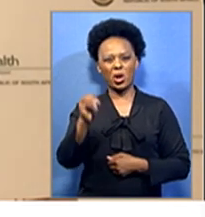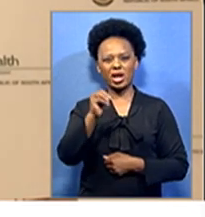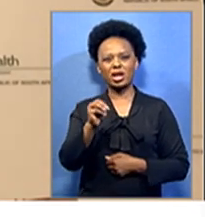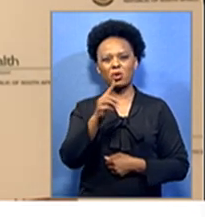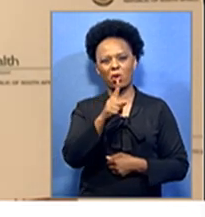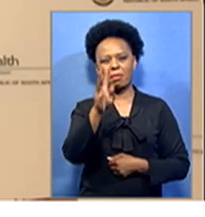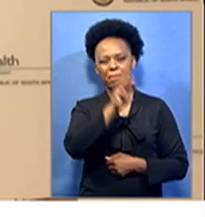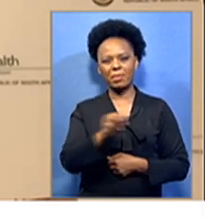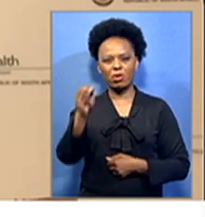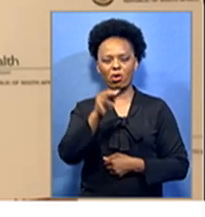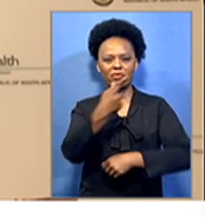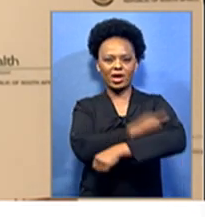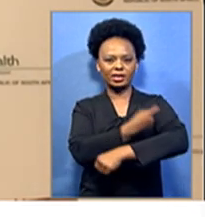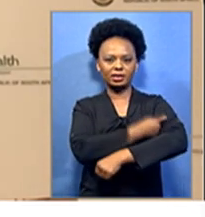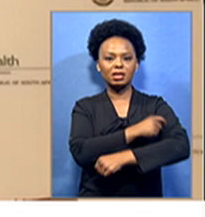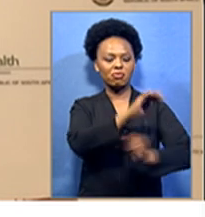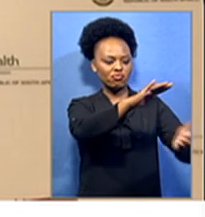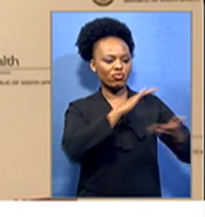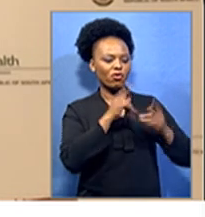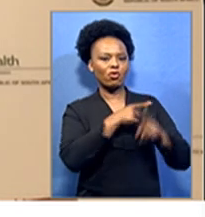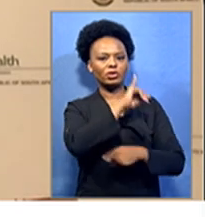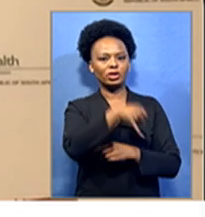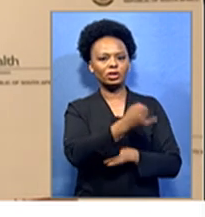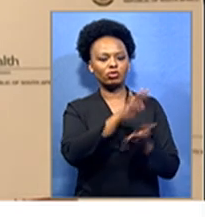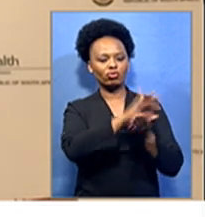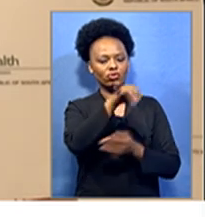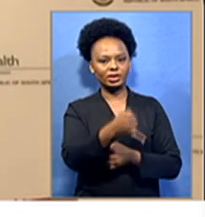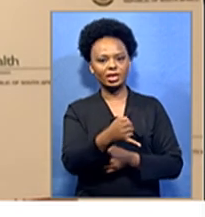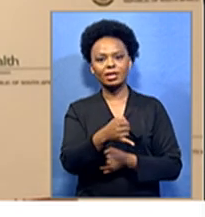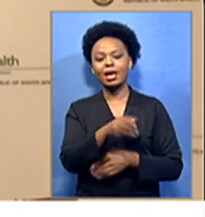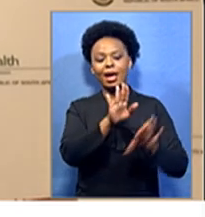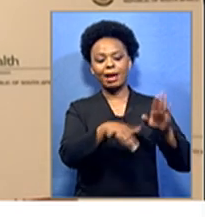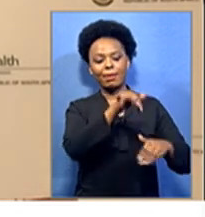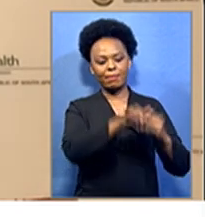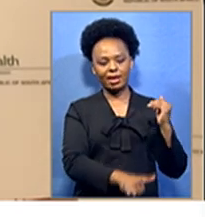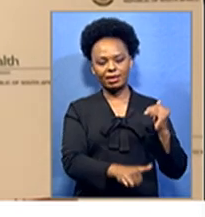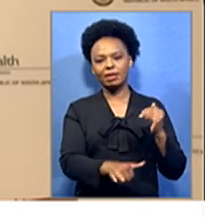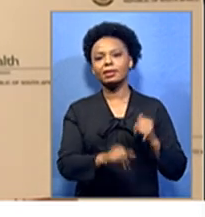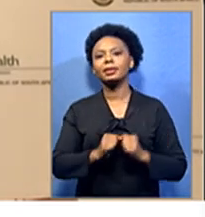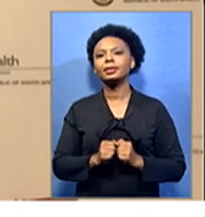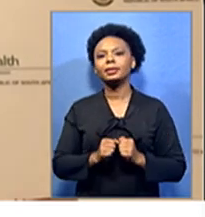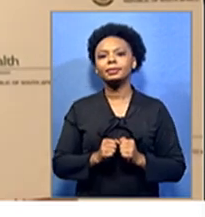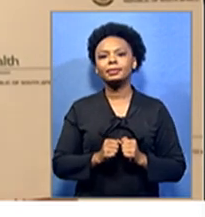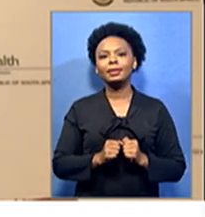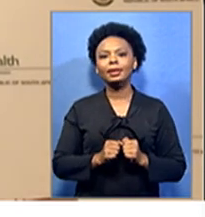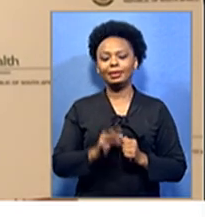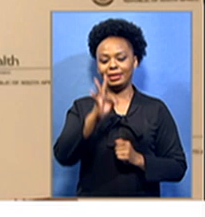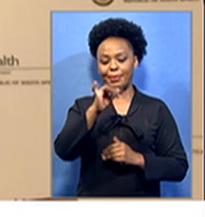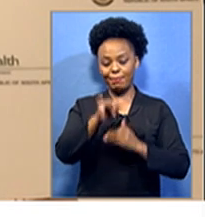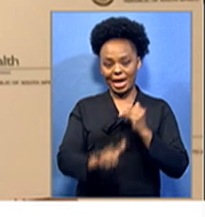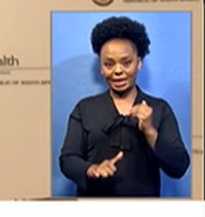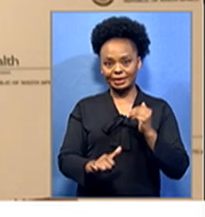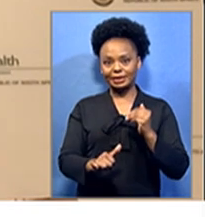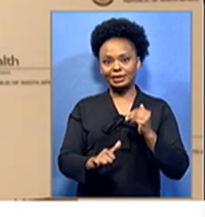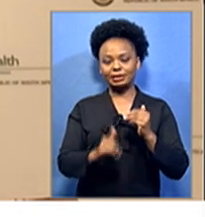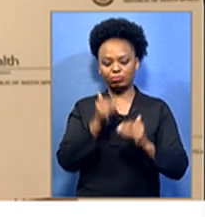Johnson & Johnson by April, and then for each of the 3 months of the following